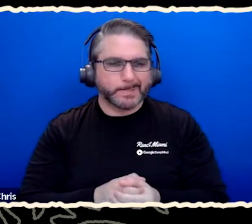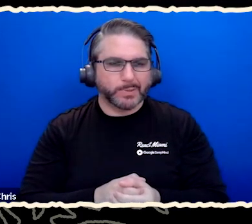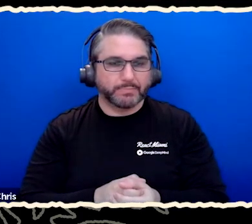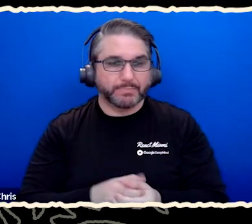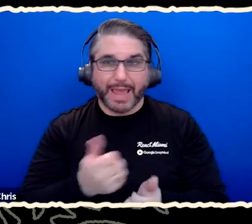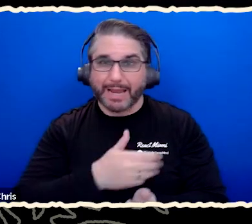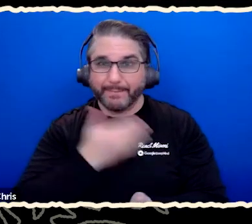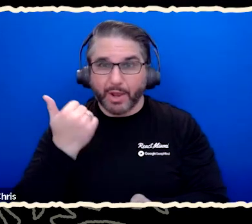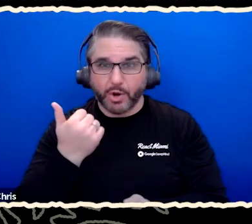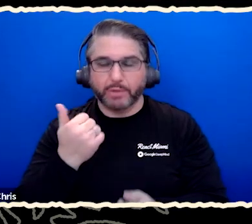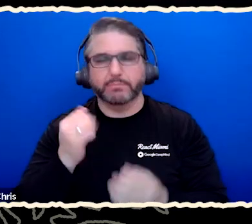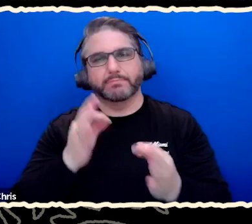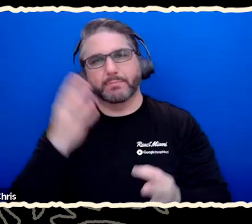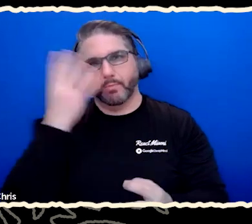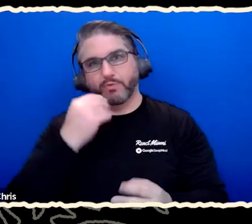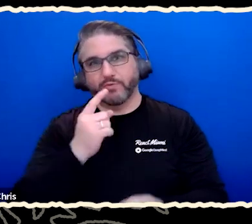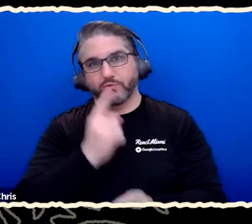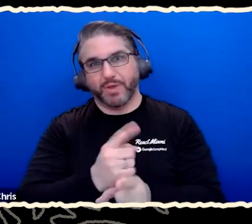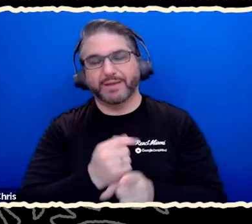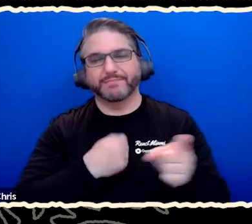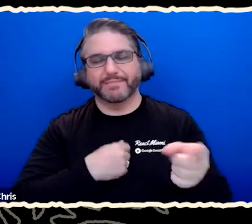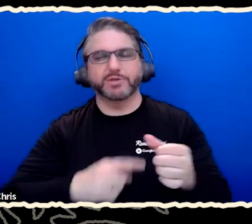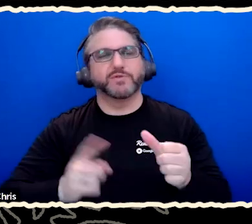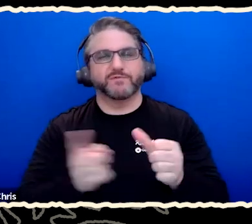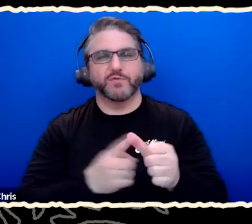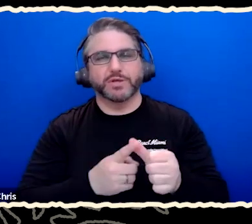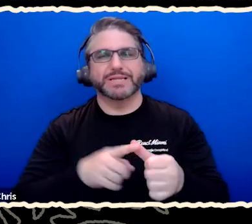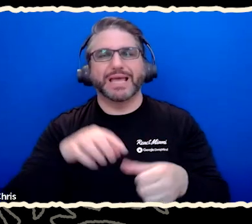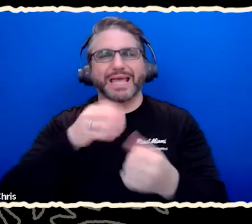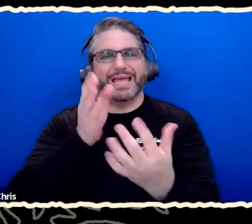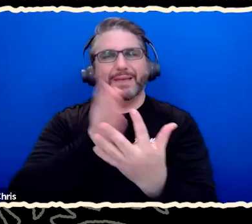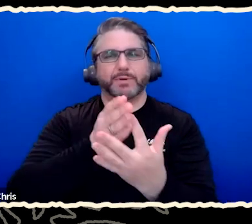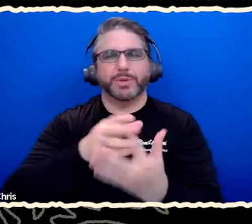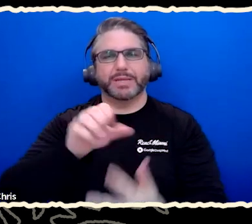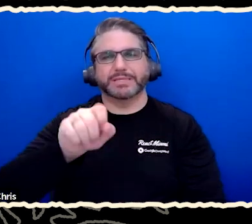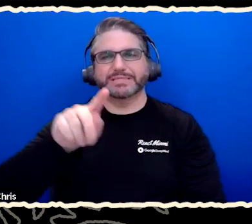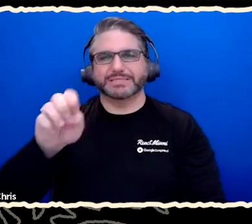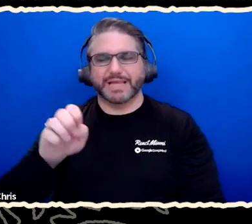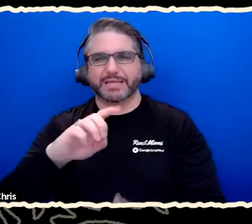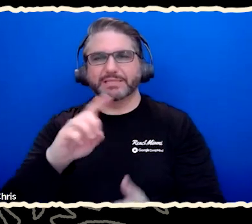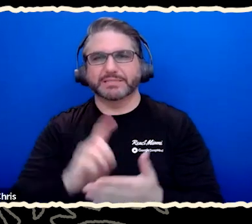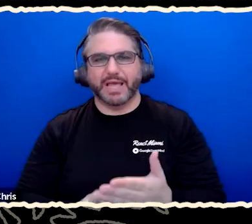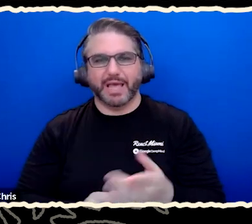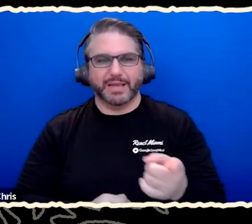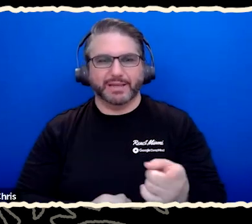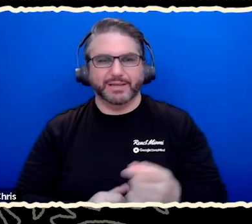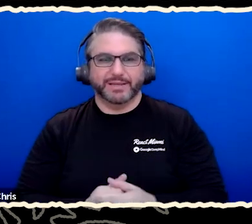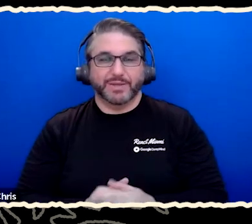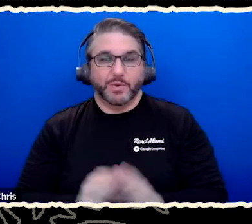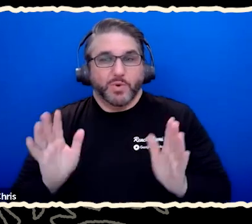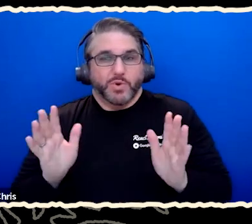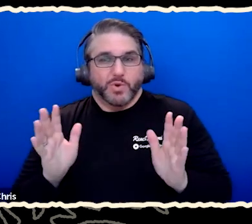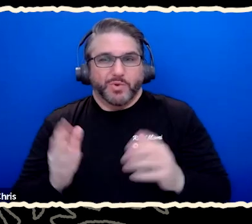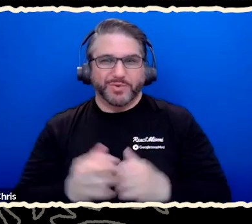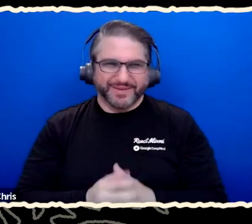Beautiful, right? OK, so that's our first in-between state designed. Already it's, woo, OK, clap for